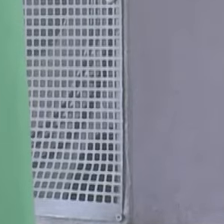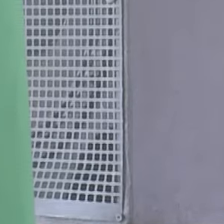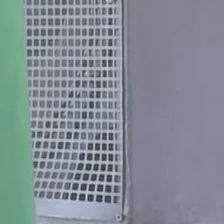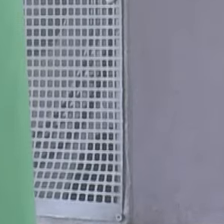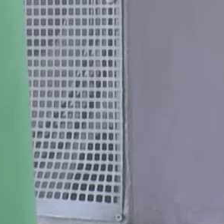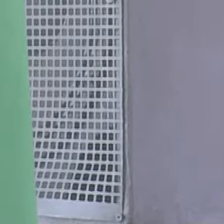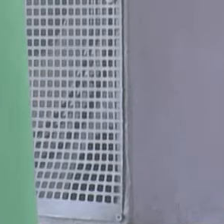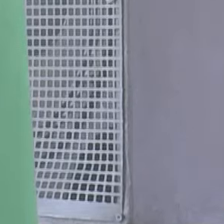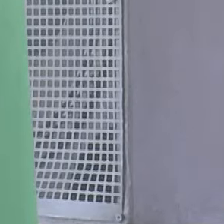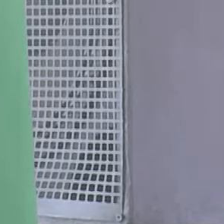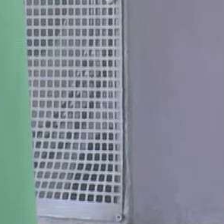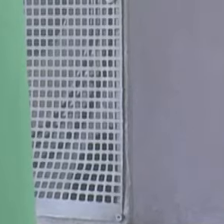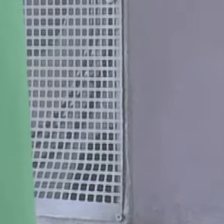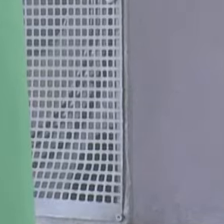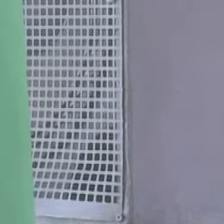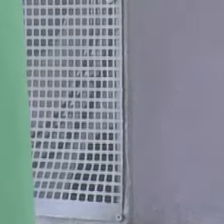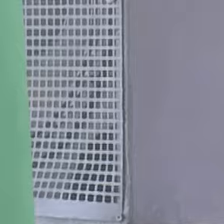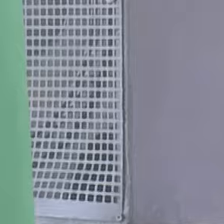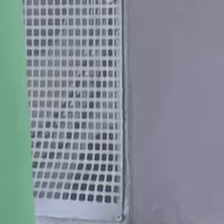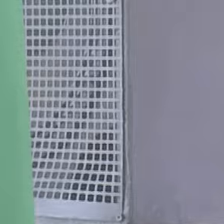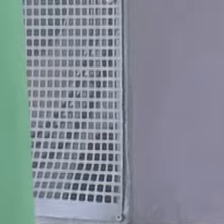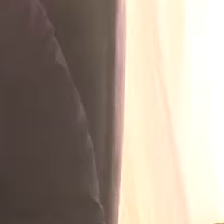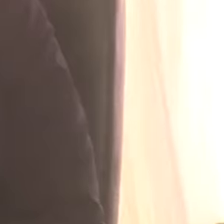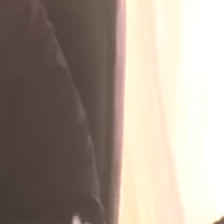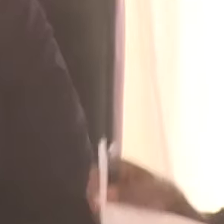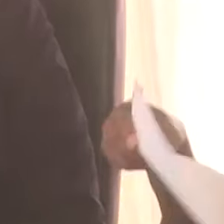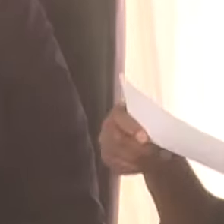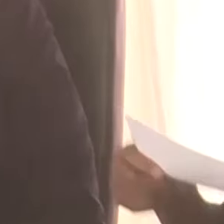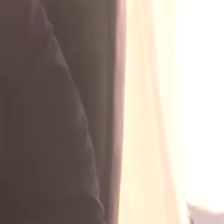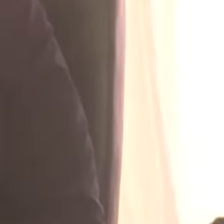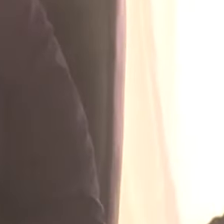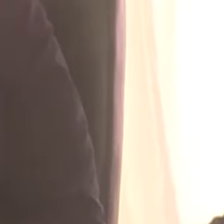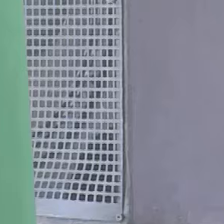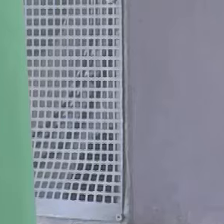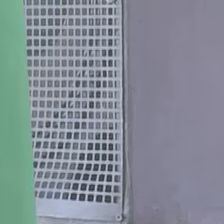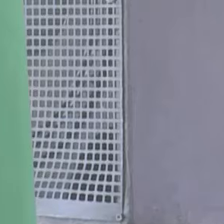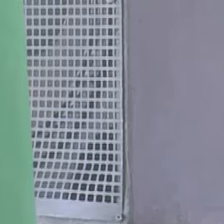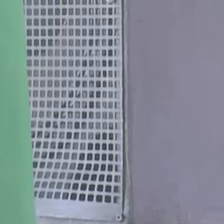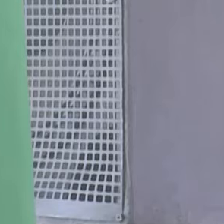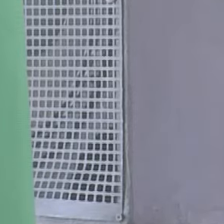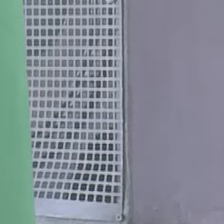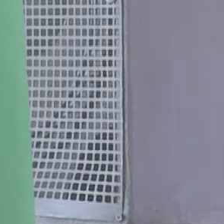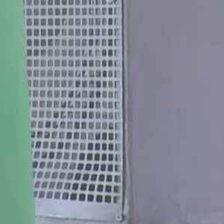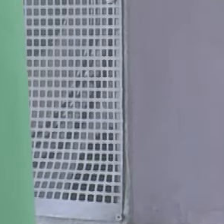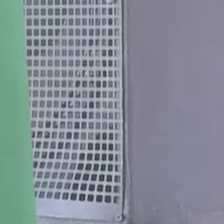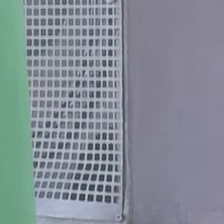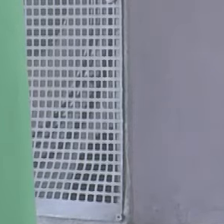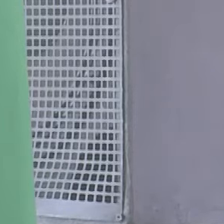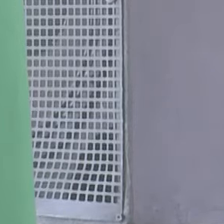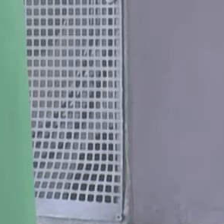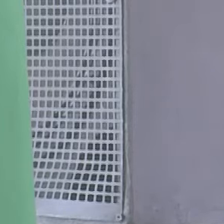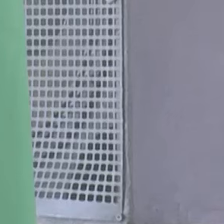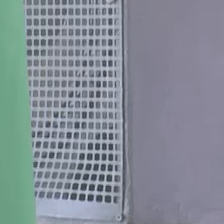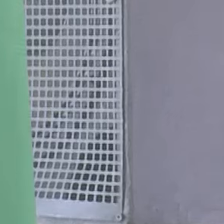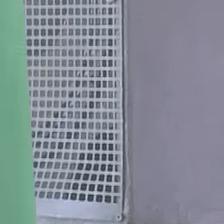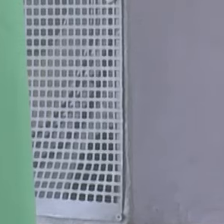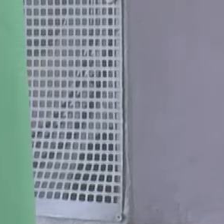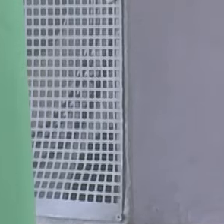day under the theme, Leave No Child Behind in the Fight Against Human Trafficking.